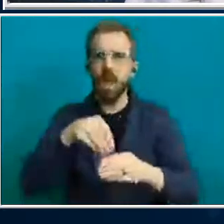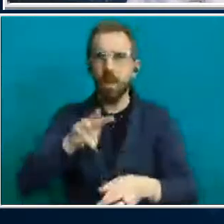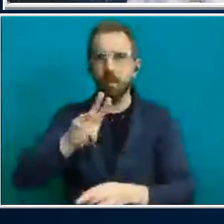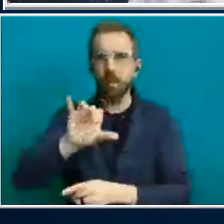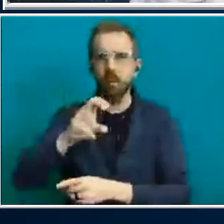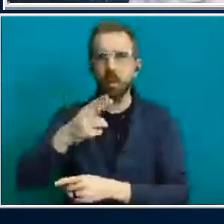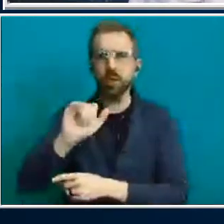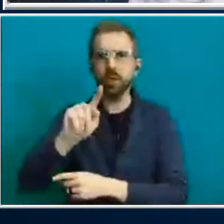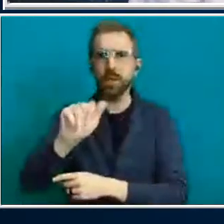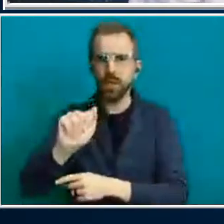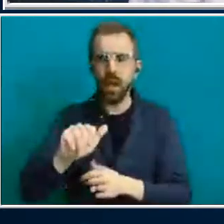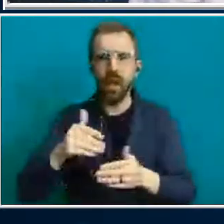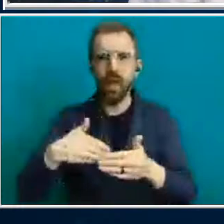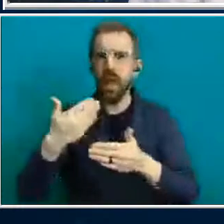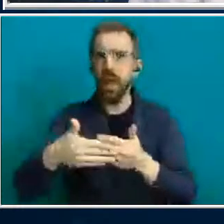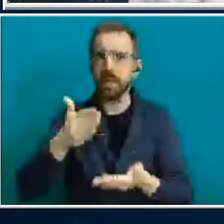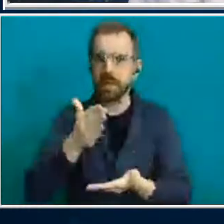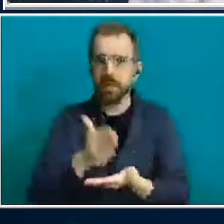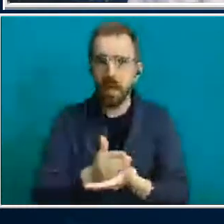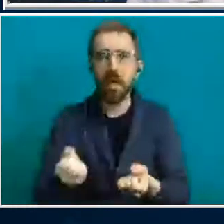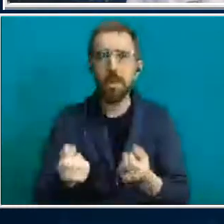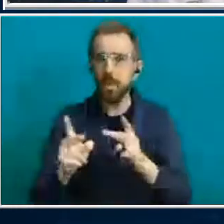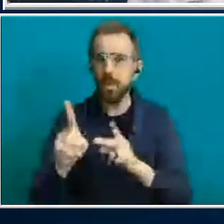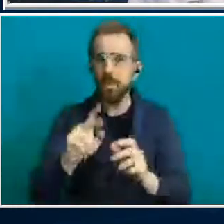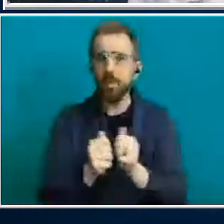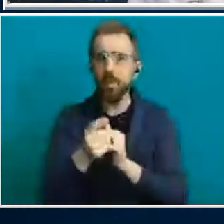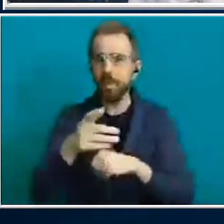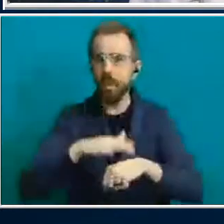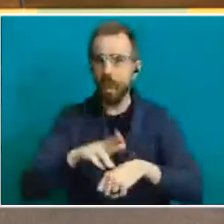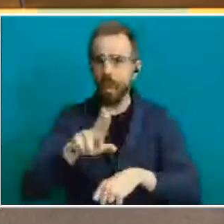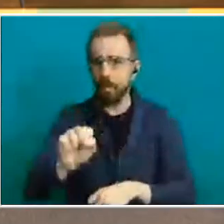many people are there with you on the bus?